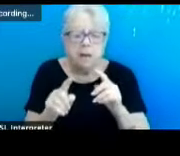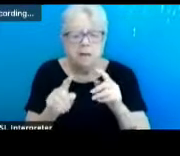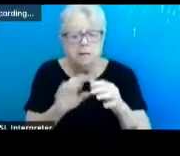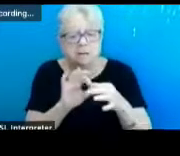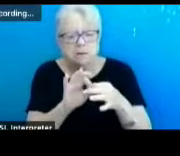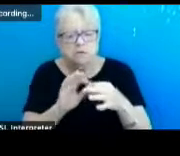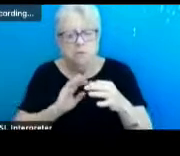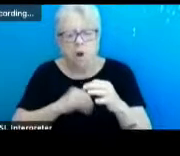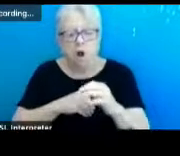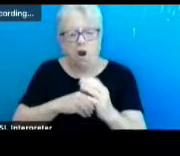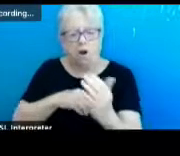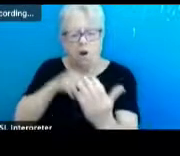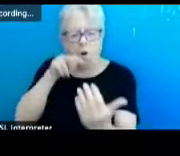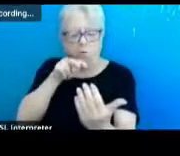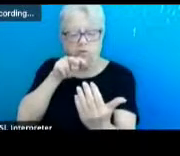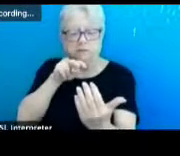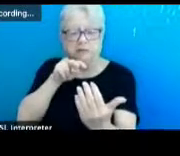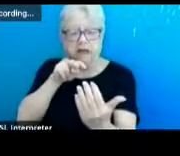have some oversight over